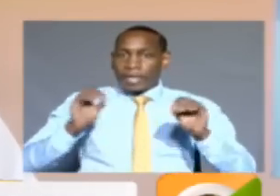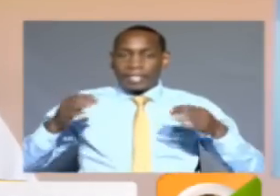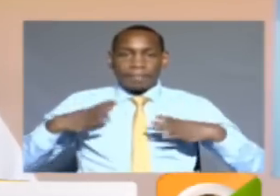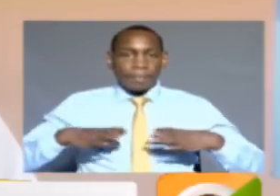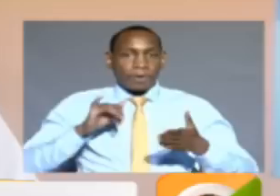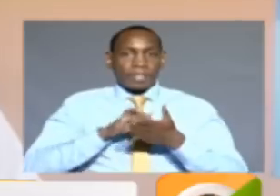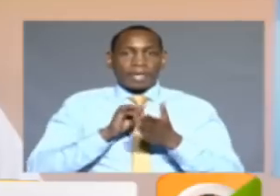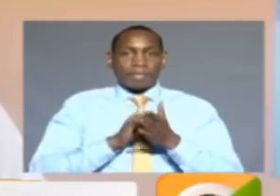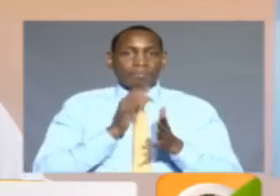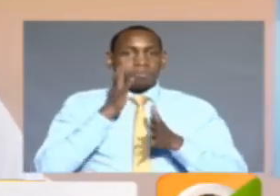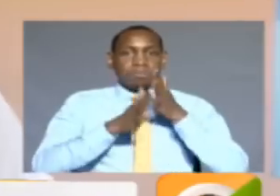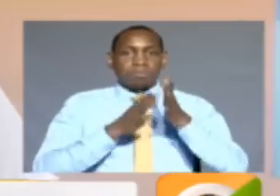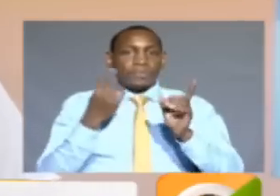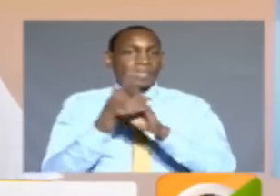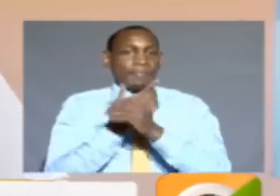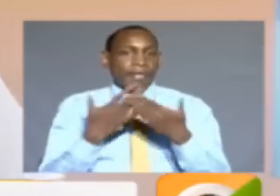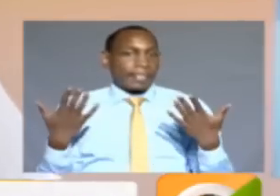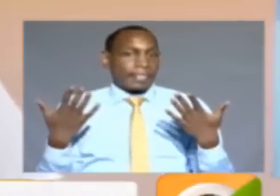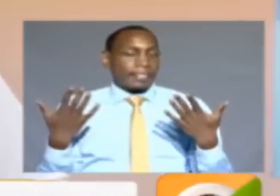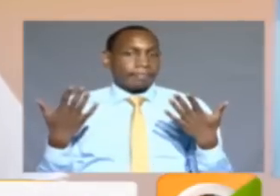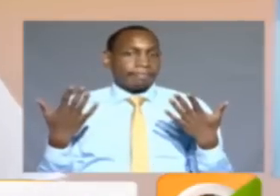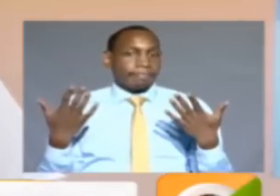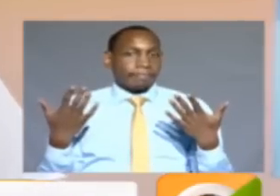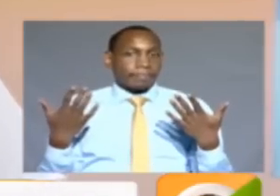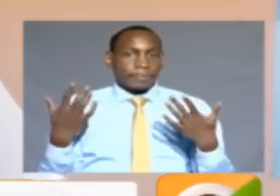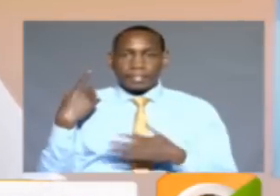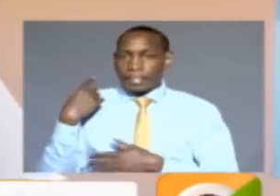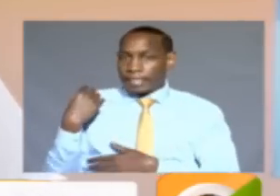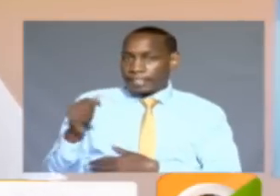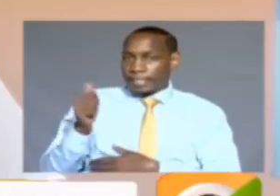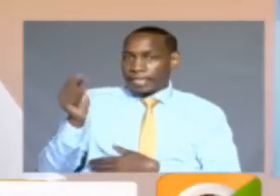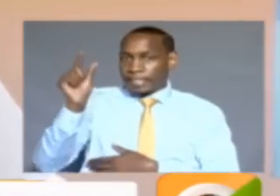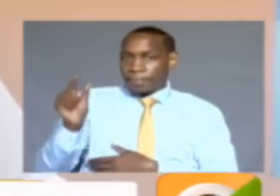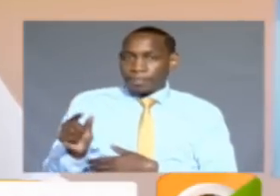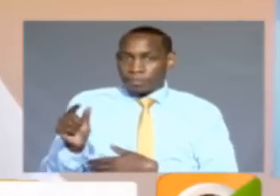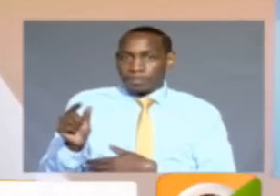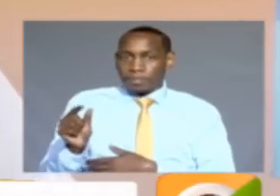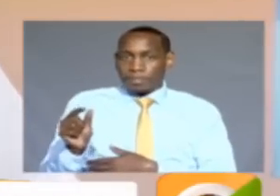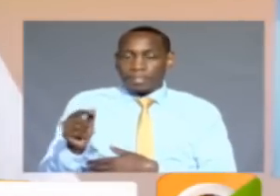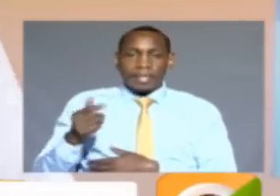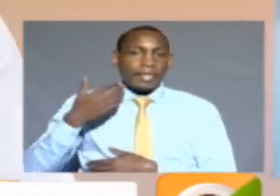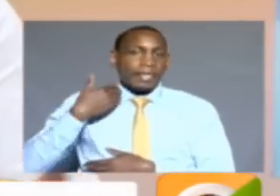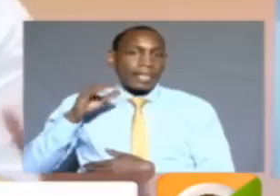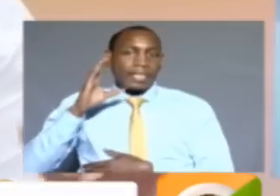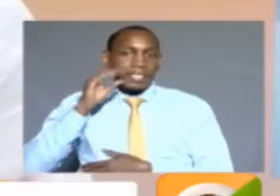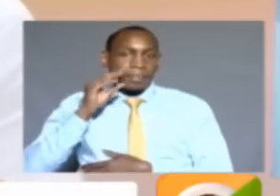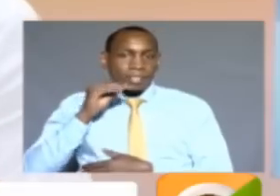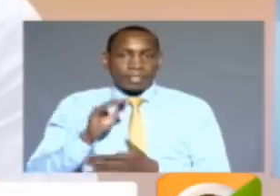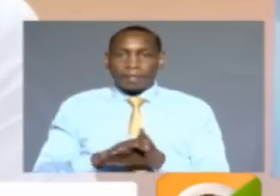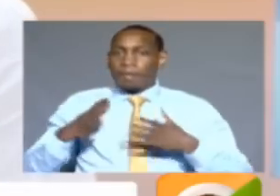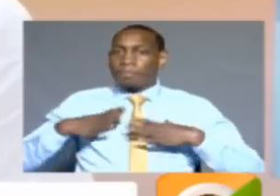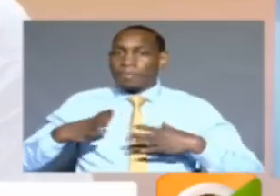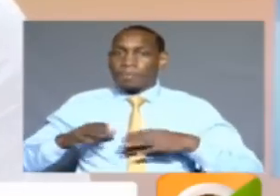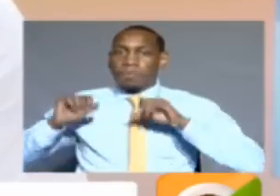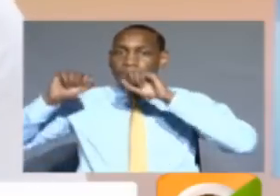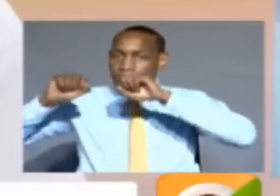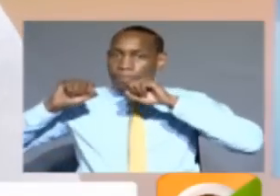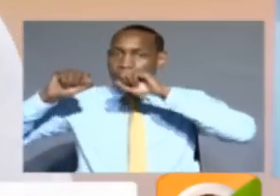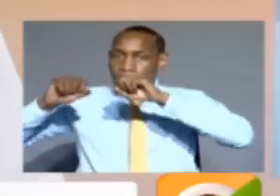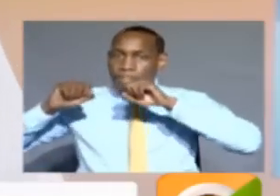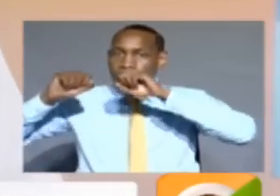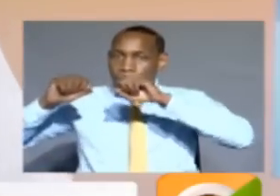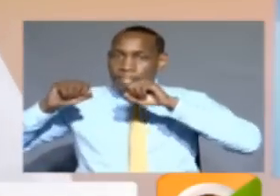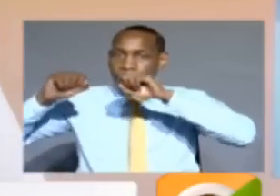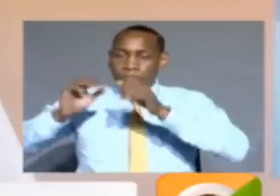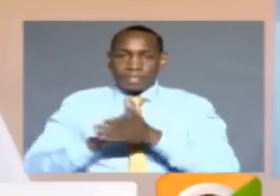talk different things. The other day, somebody made xenophobic remarks. Yes. People are cheering. They are